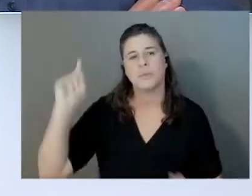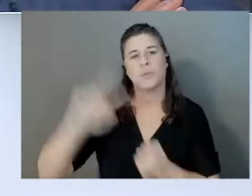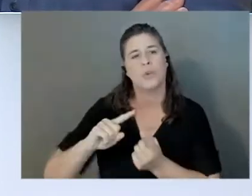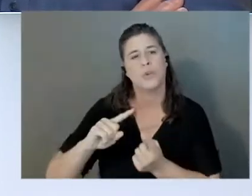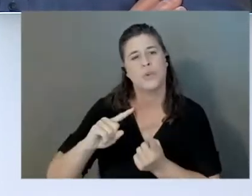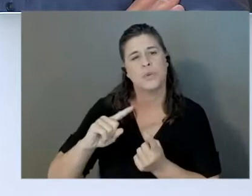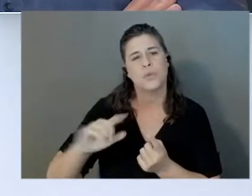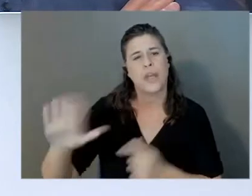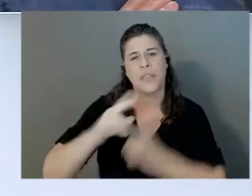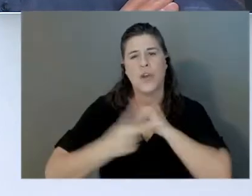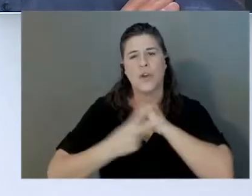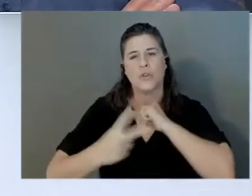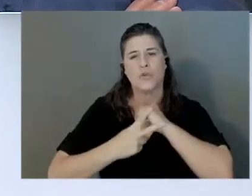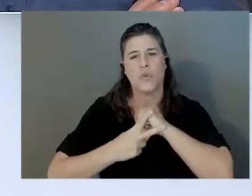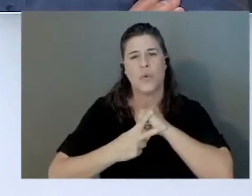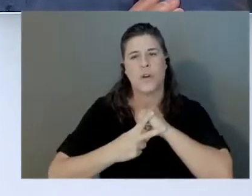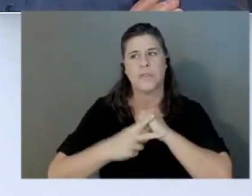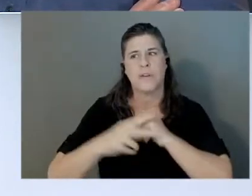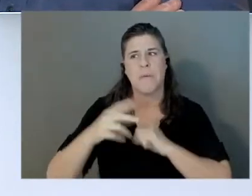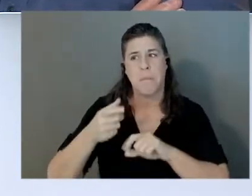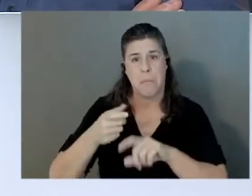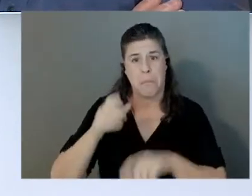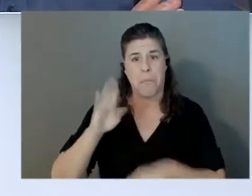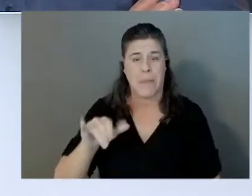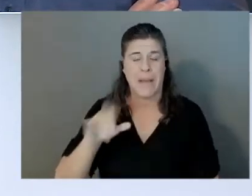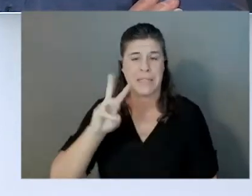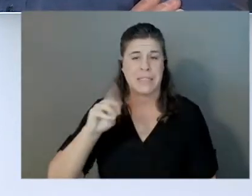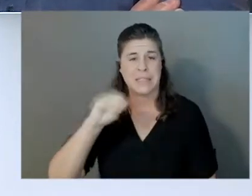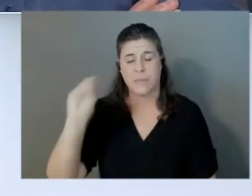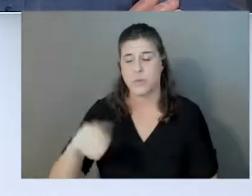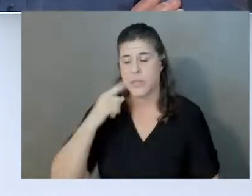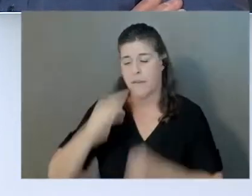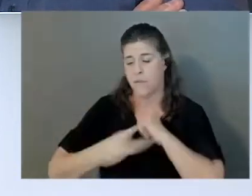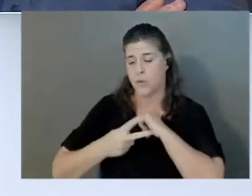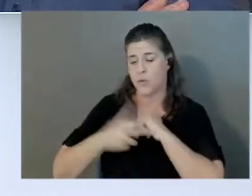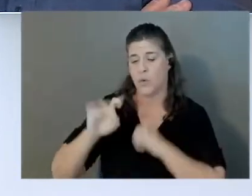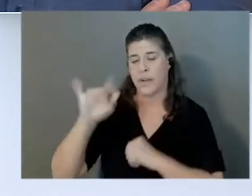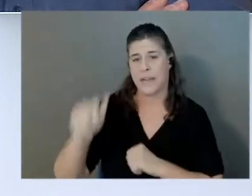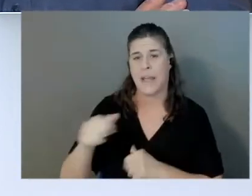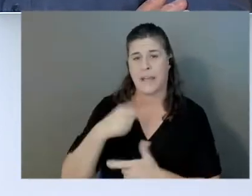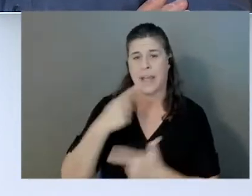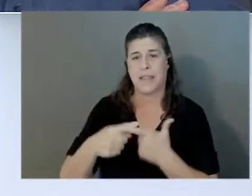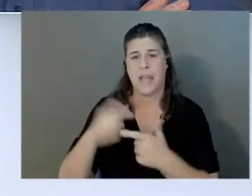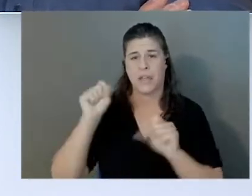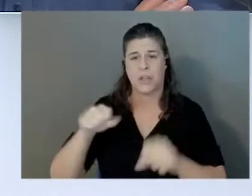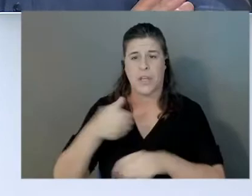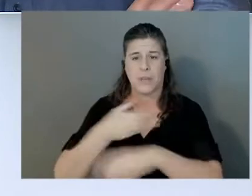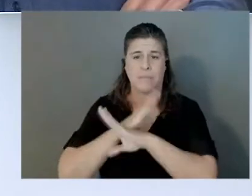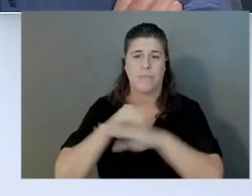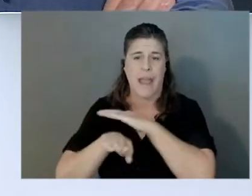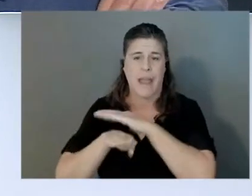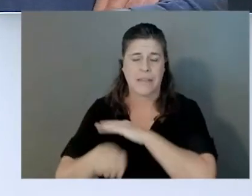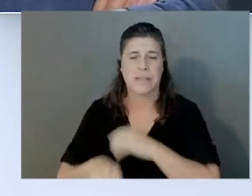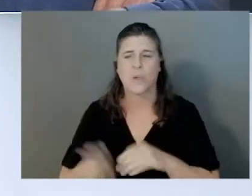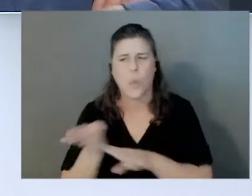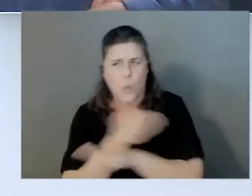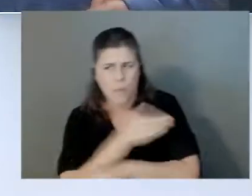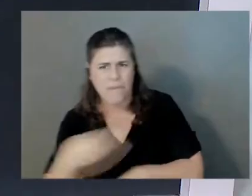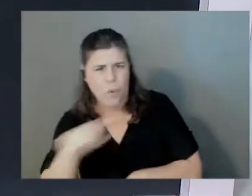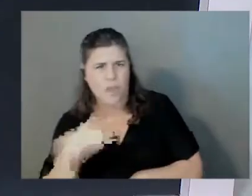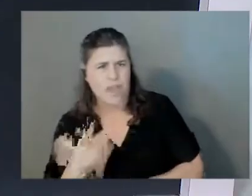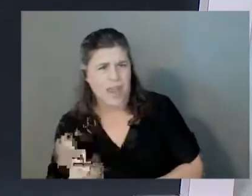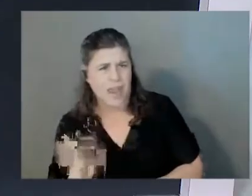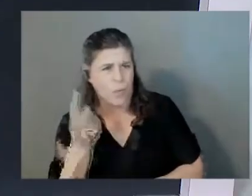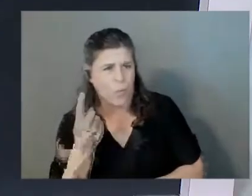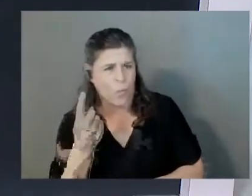cost by 60% for storing data that is infrequently accessed. So before there was just one